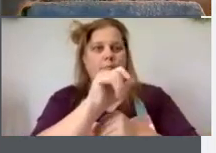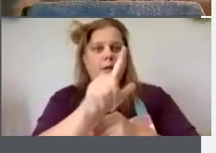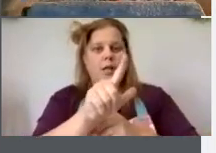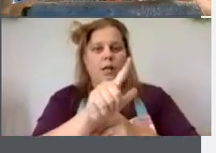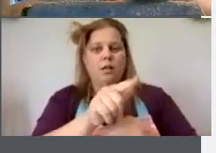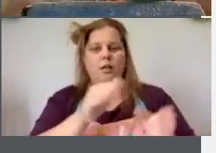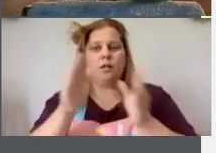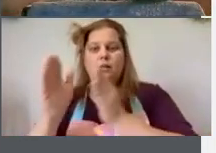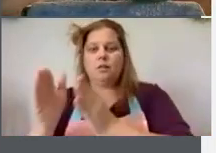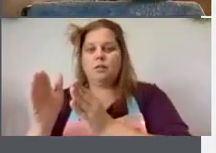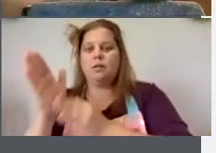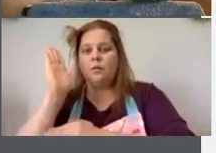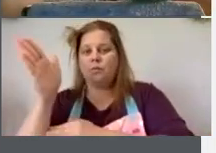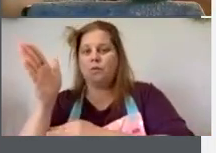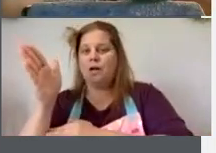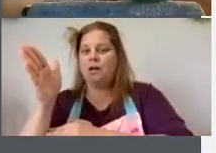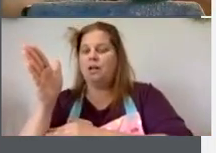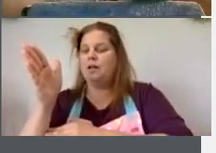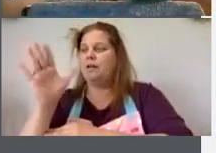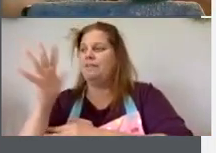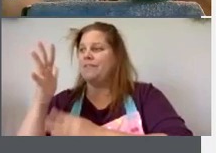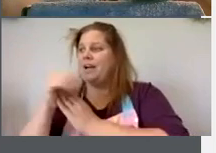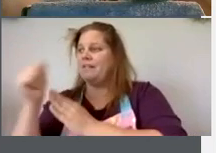And will the magnet stick to a $2 bill?